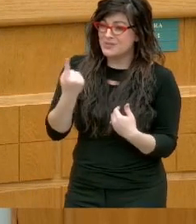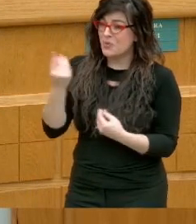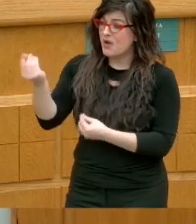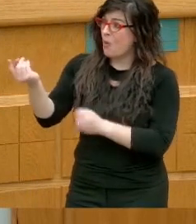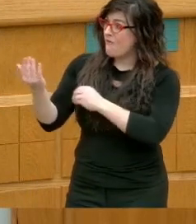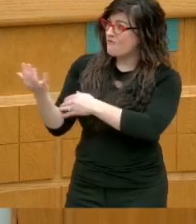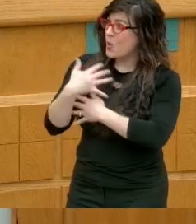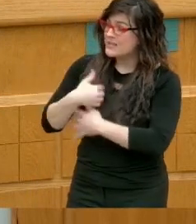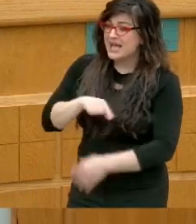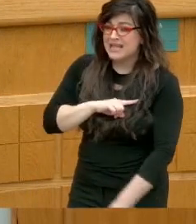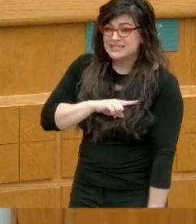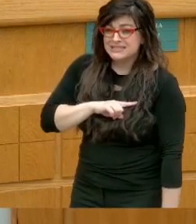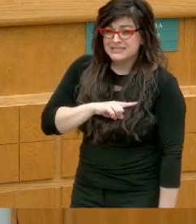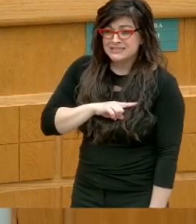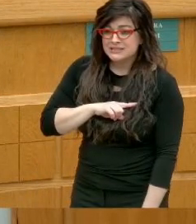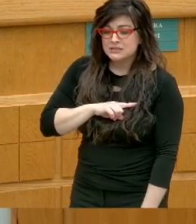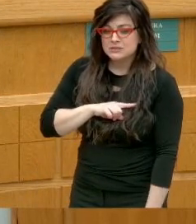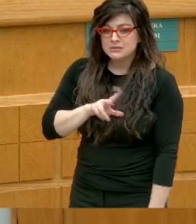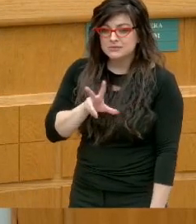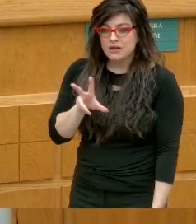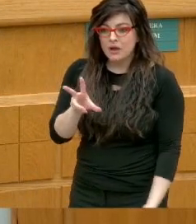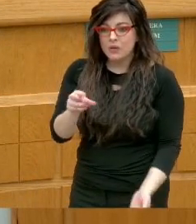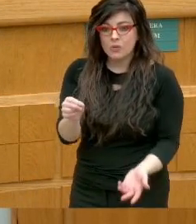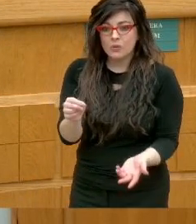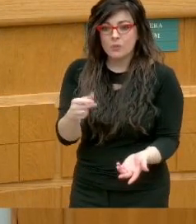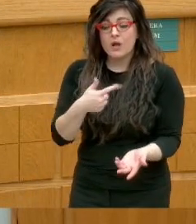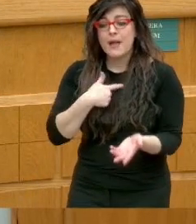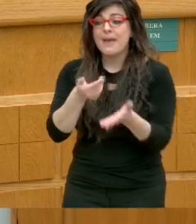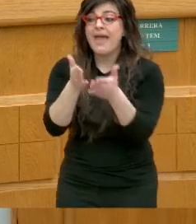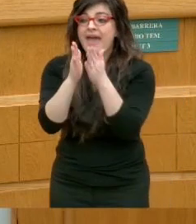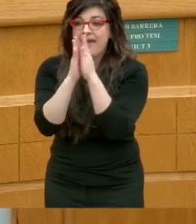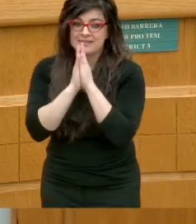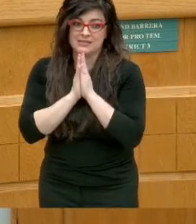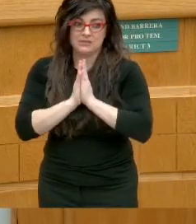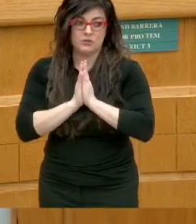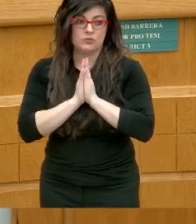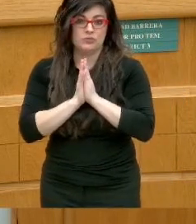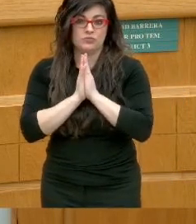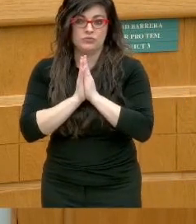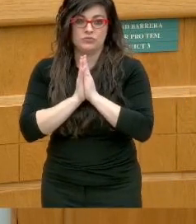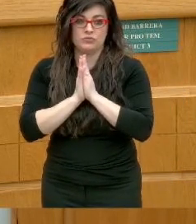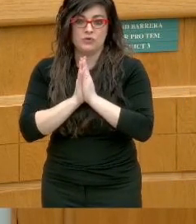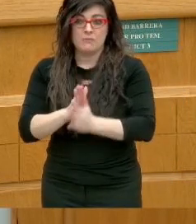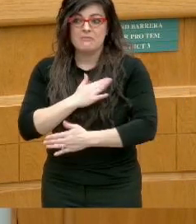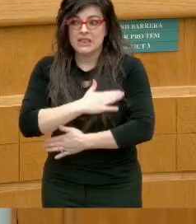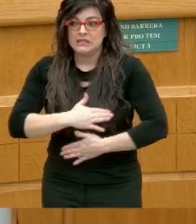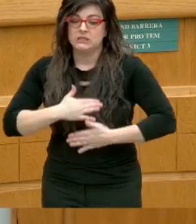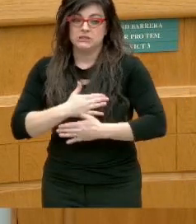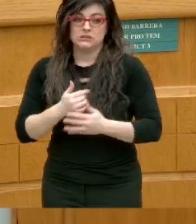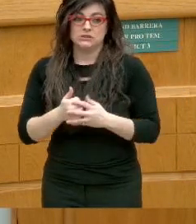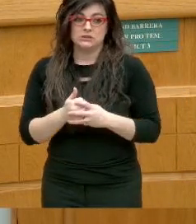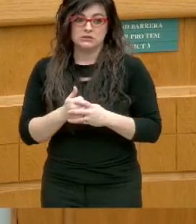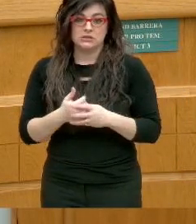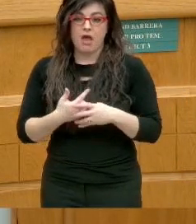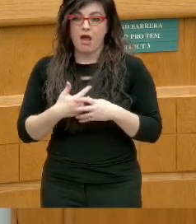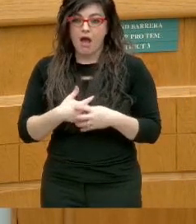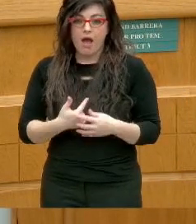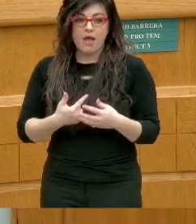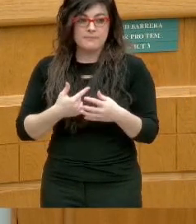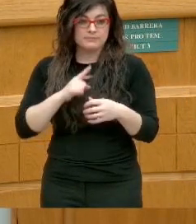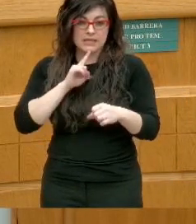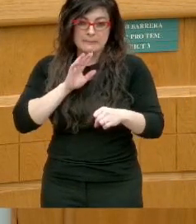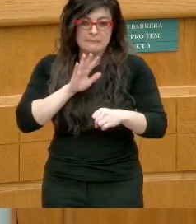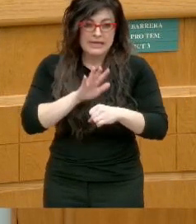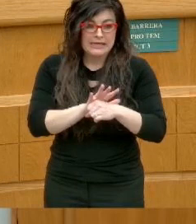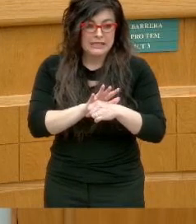And so I'm asking you, as somebody who is committed to this county and its